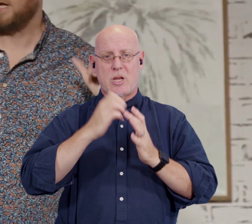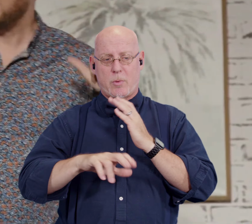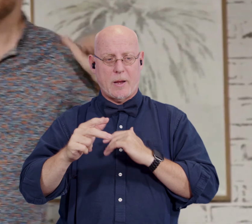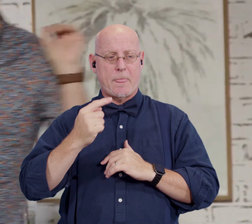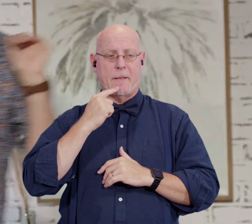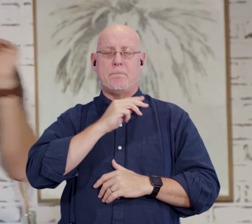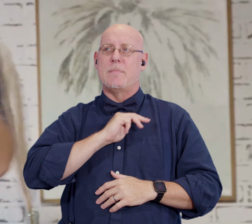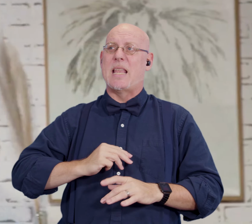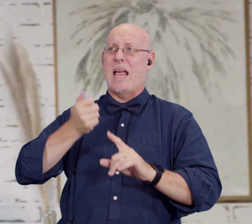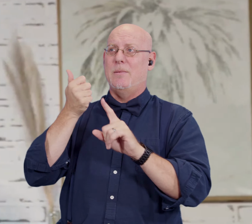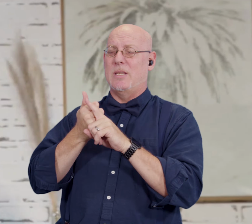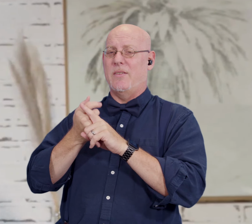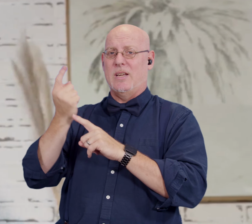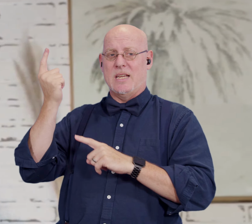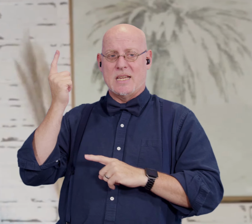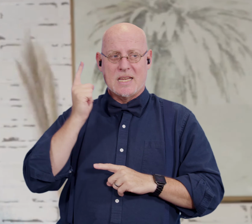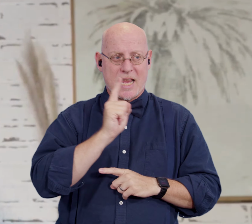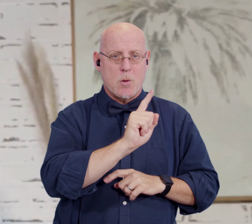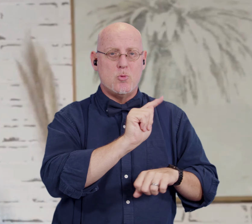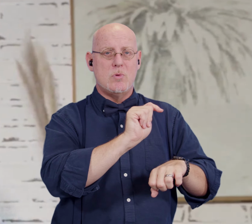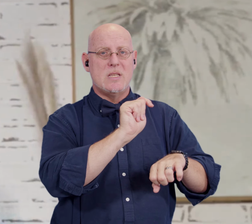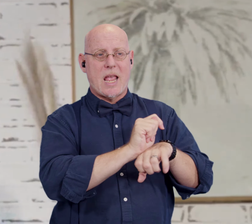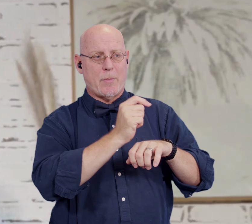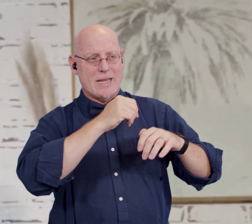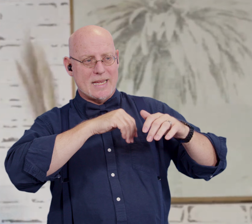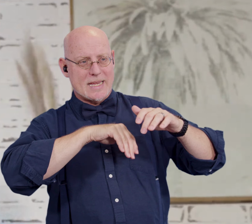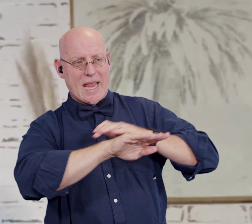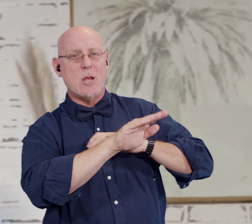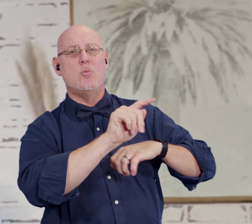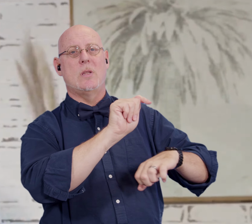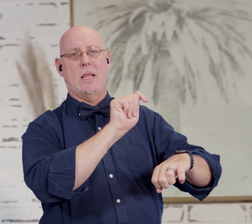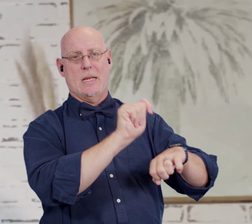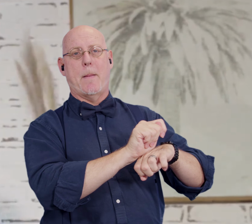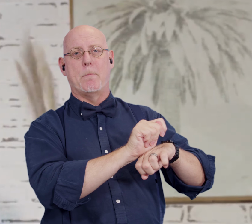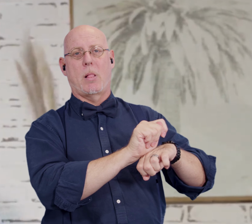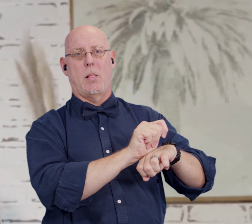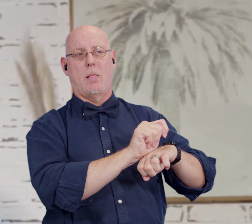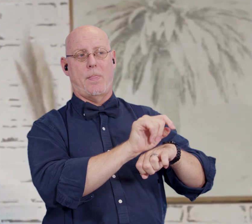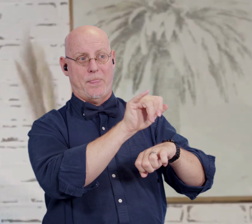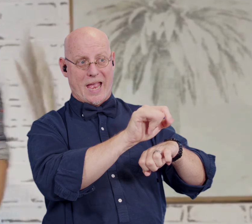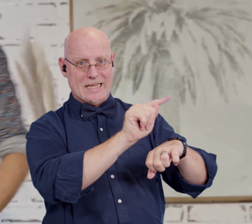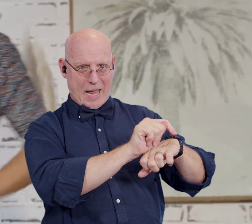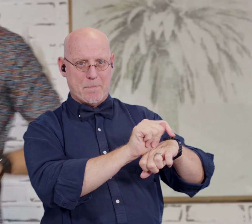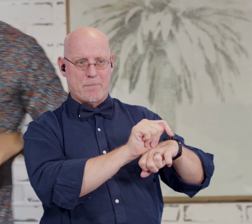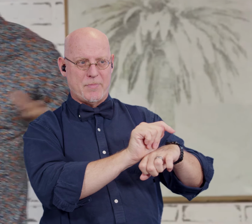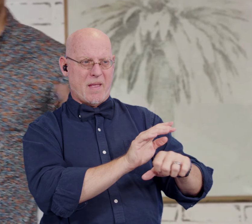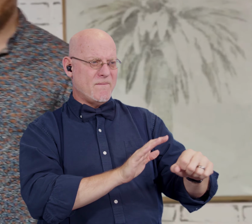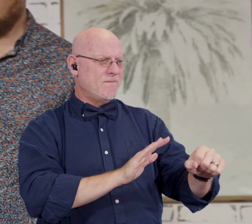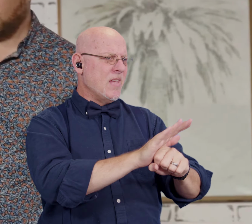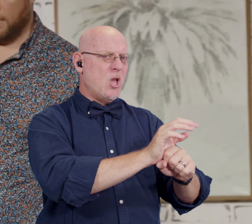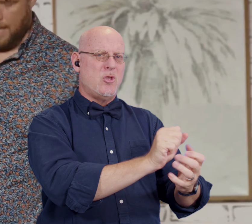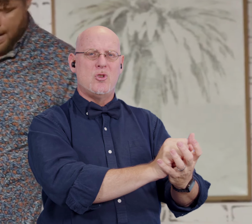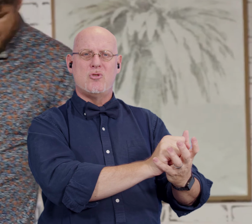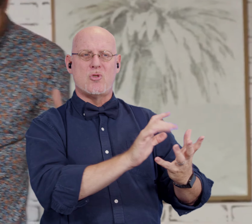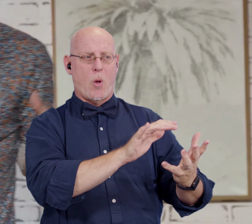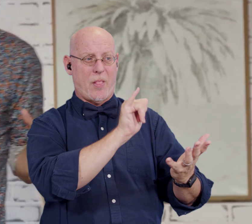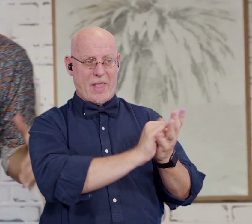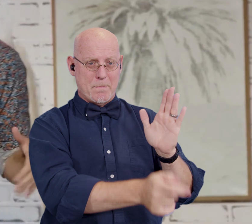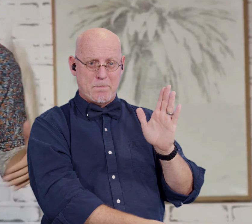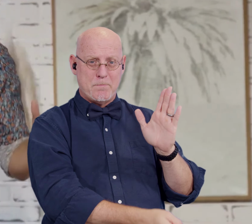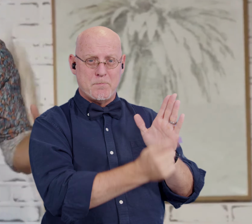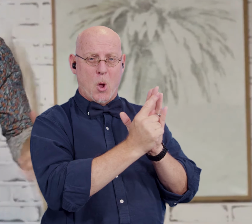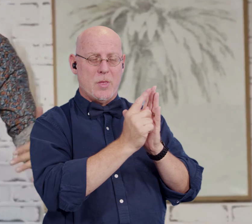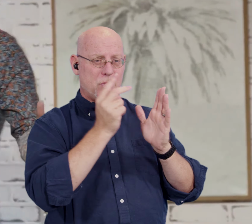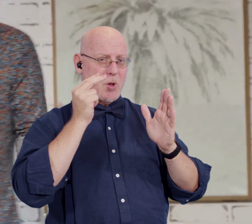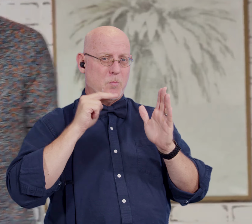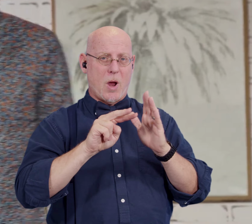chapter 3. The Messiah himself comes to his temple, enters into his temple, fills it with glory, and in that